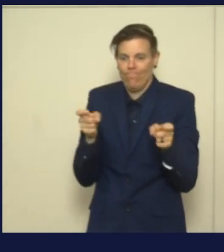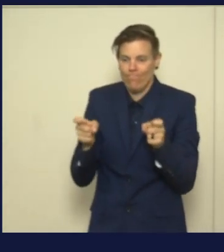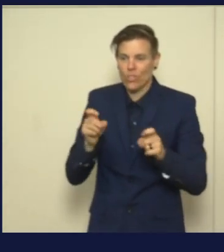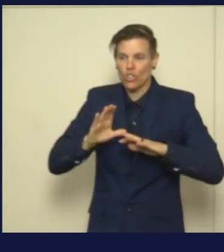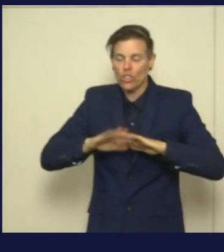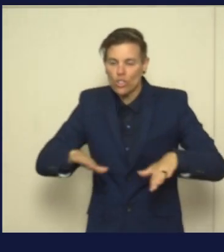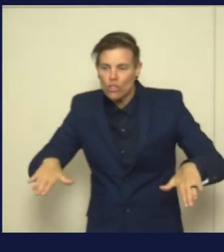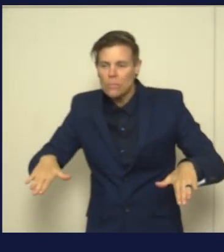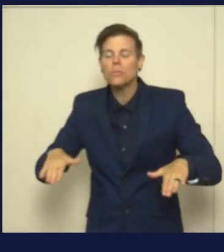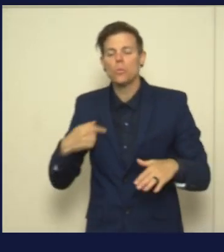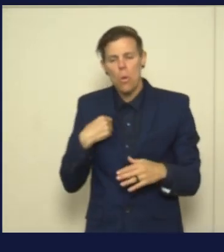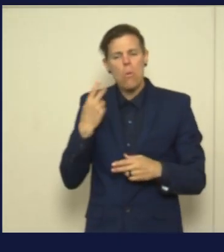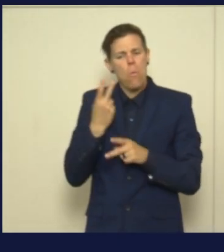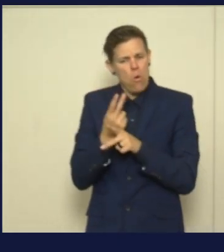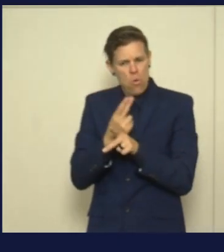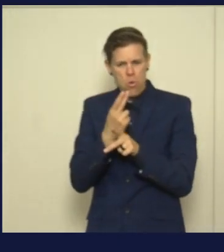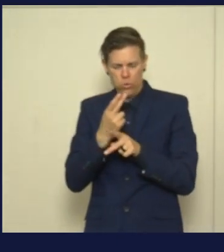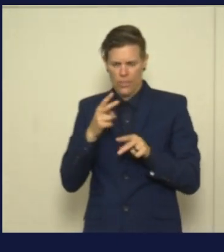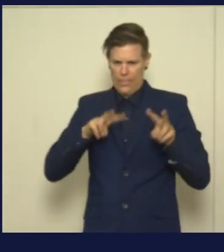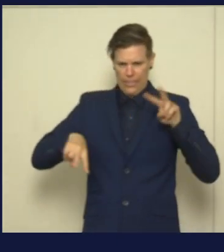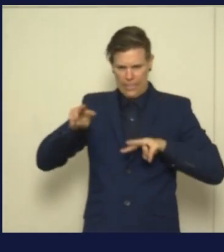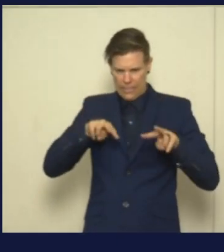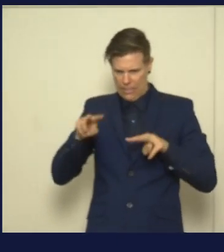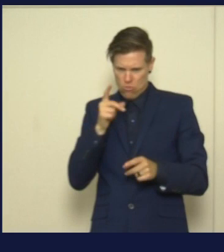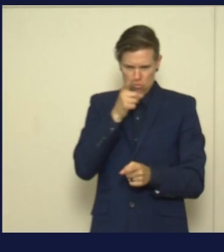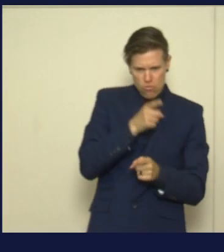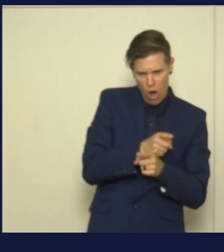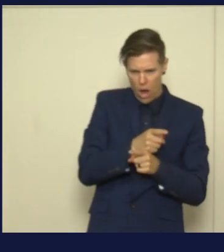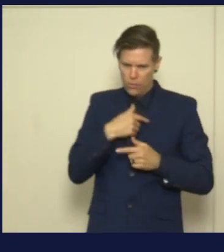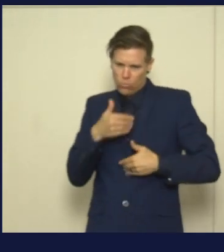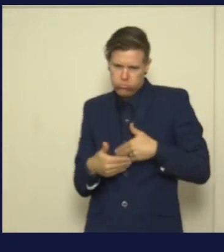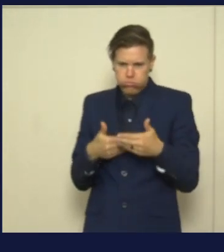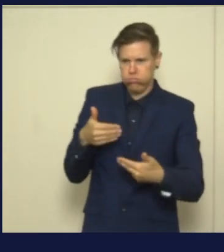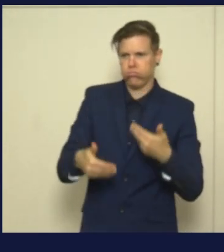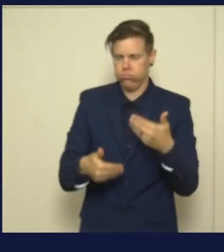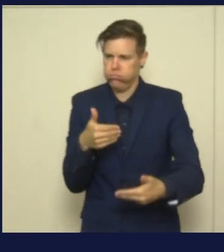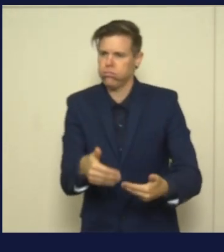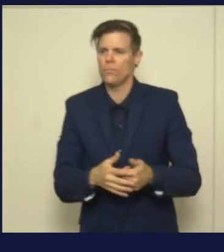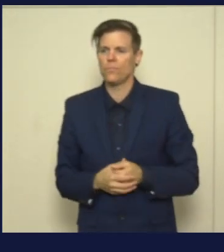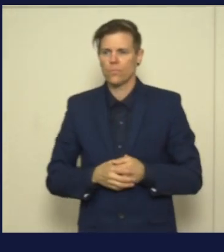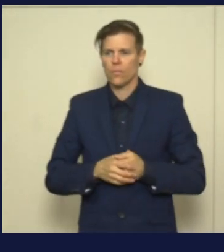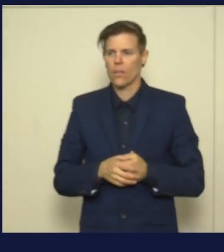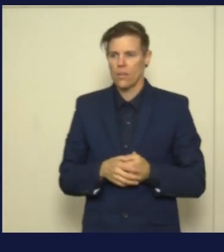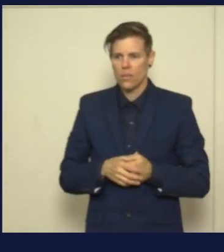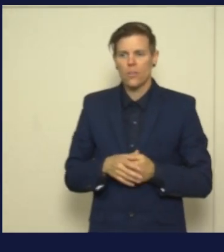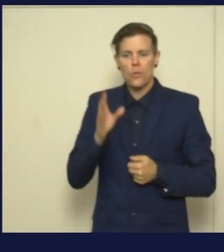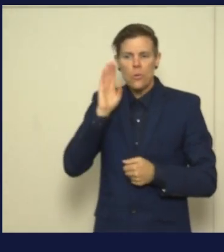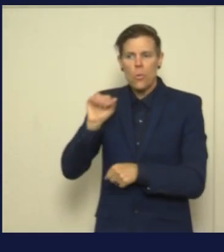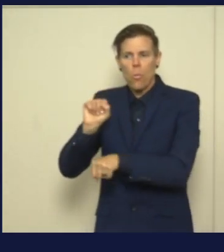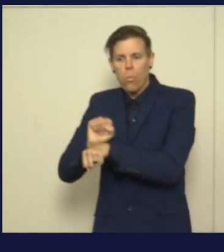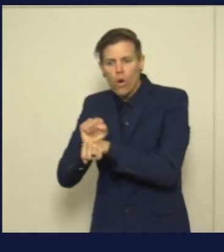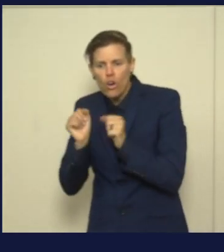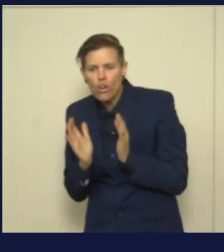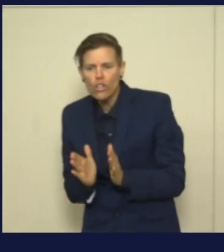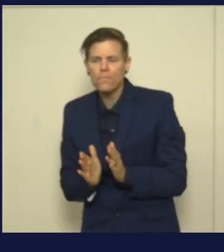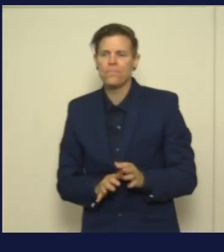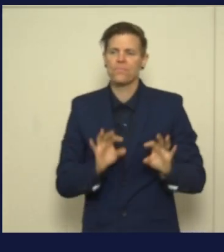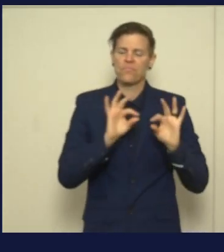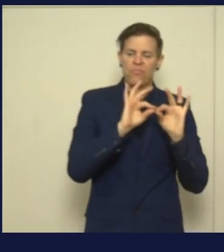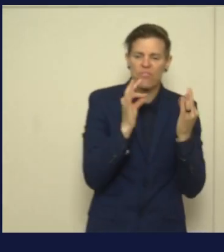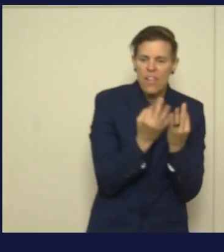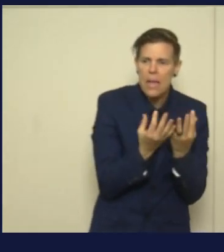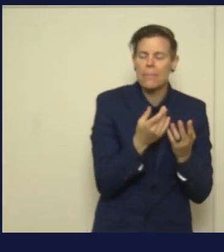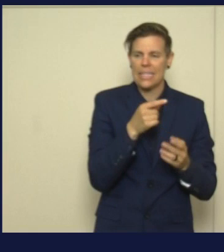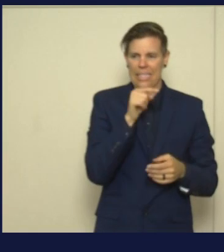cases again. But as we're doing that, we know that our workers, those families, need more help for child care. So